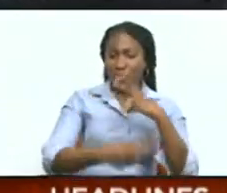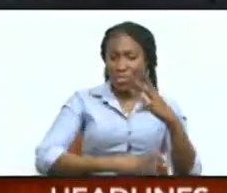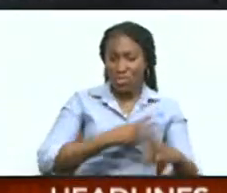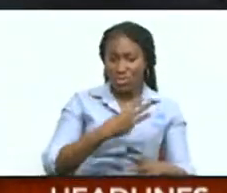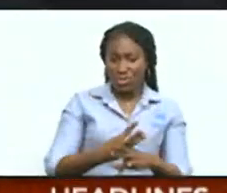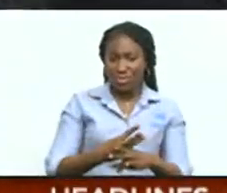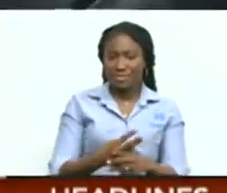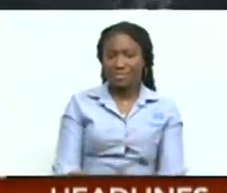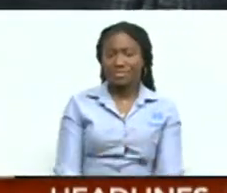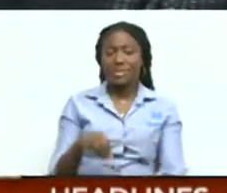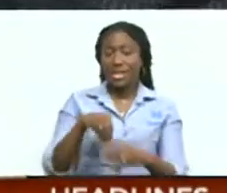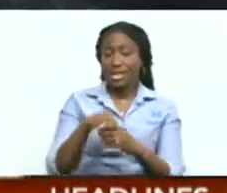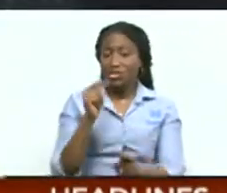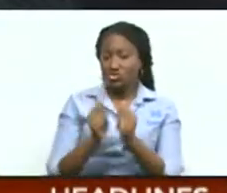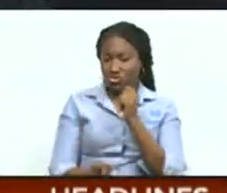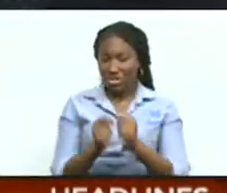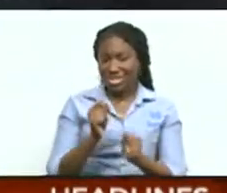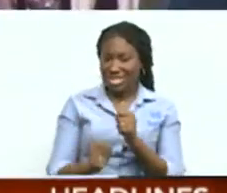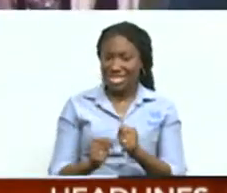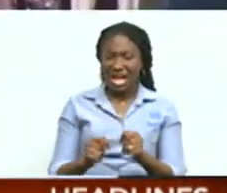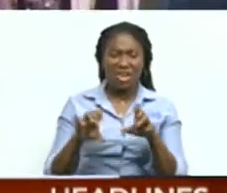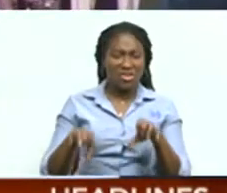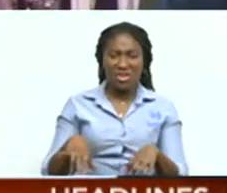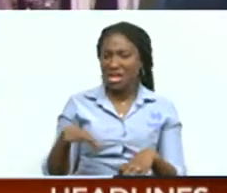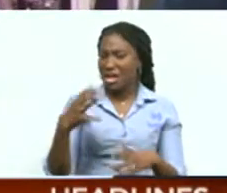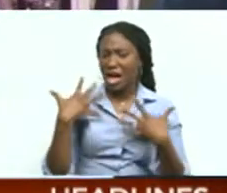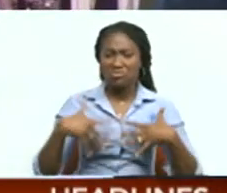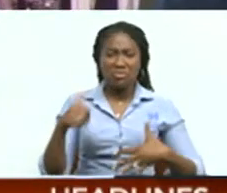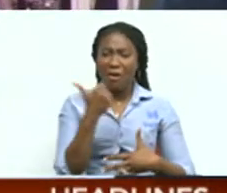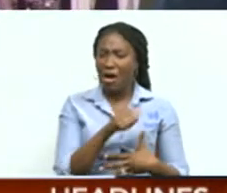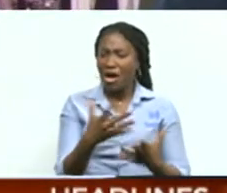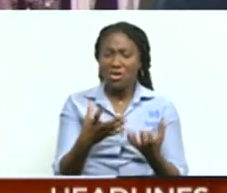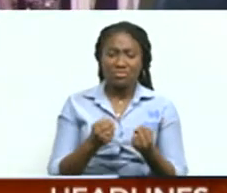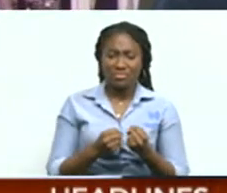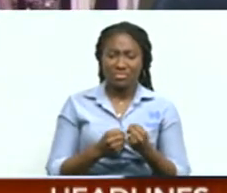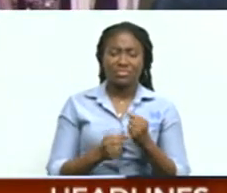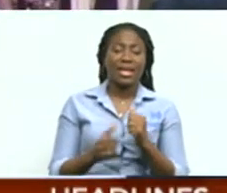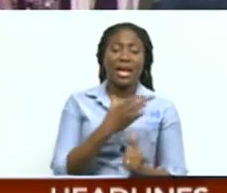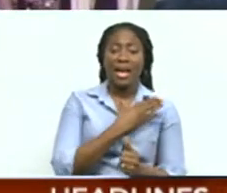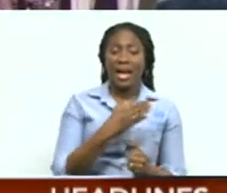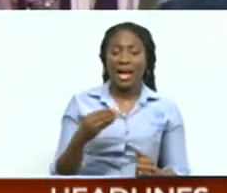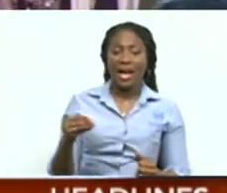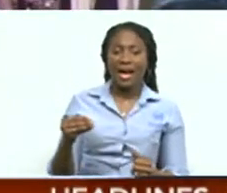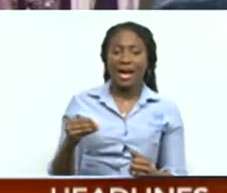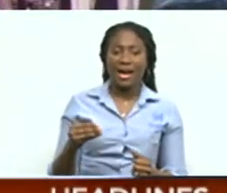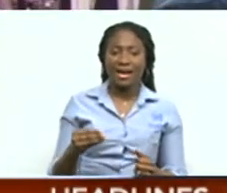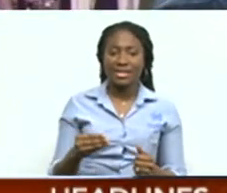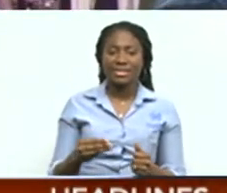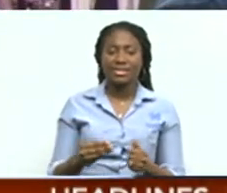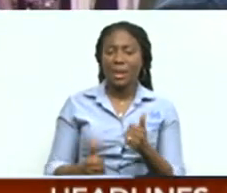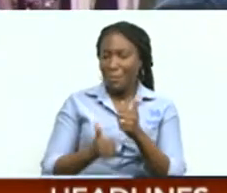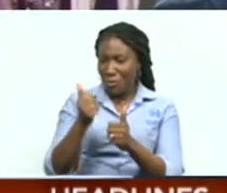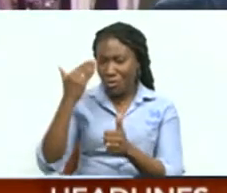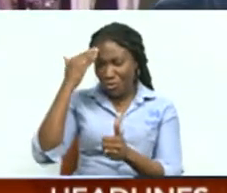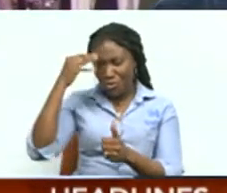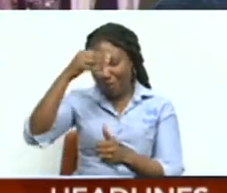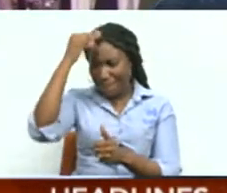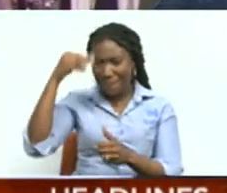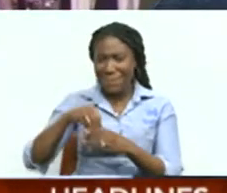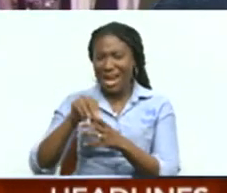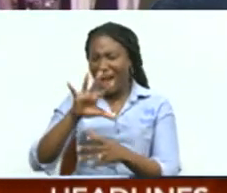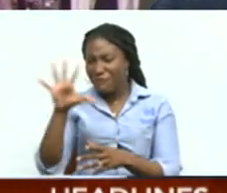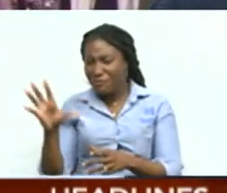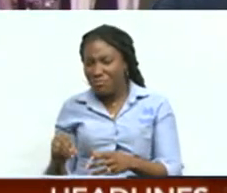says in Trinidad, all designs can be found. The majority of the Muslim world is in the Middle East or Africa